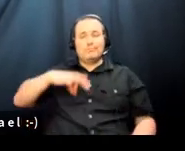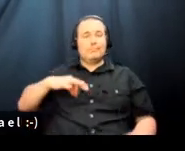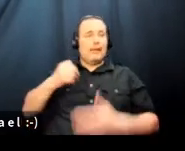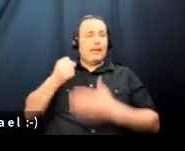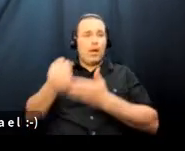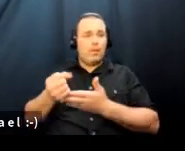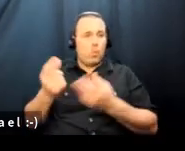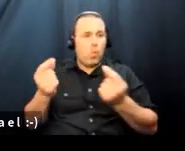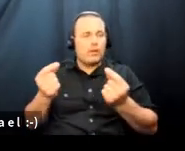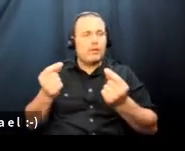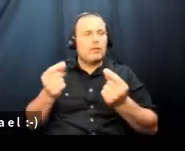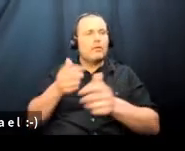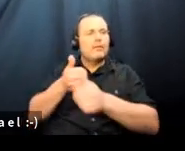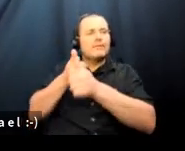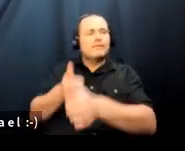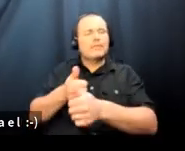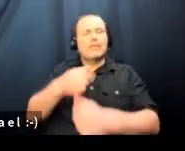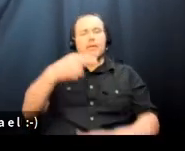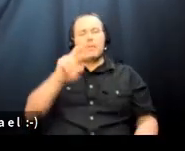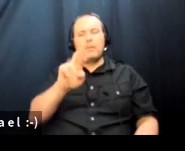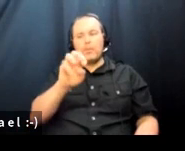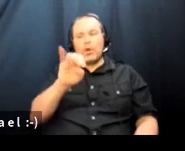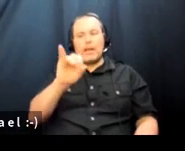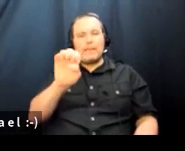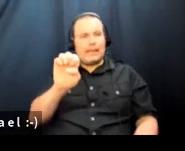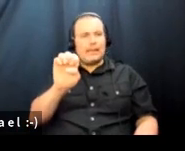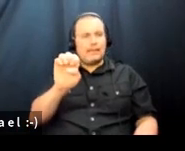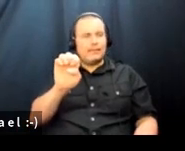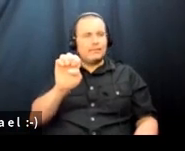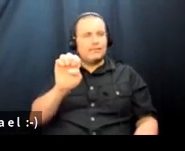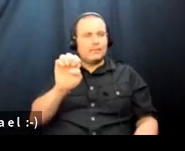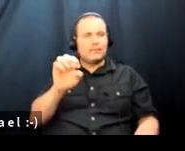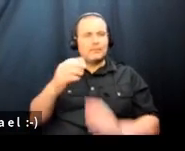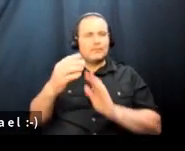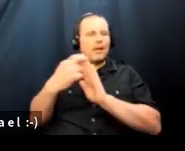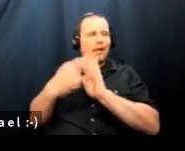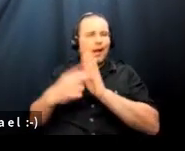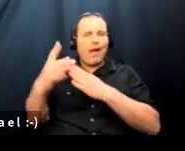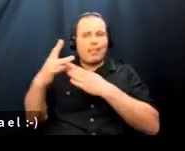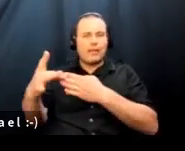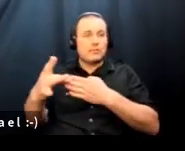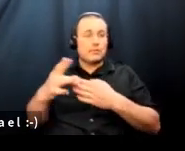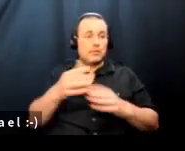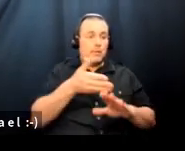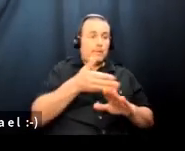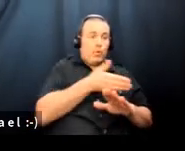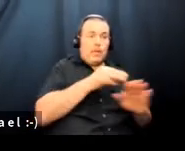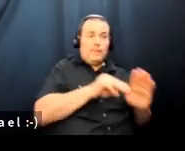preemie guidelines. So what would a premature baby look like?